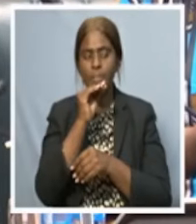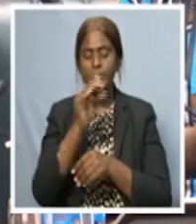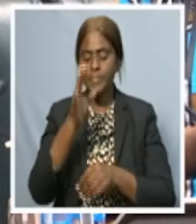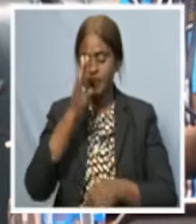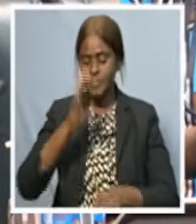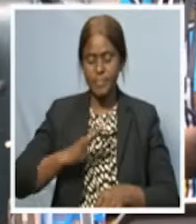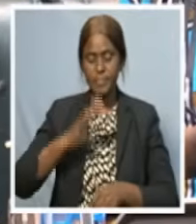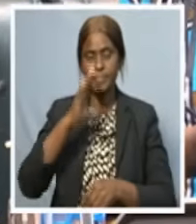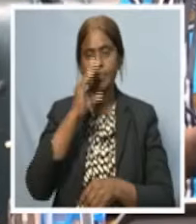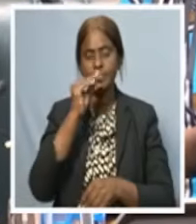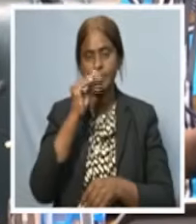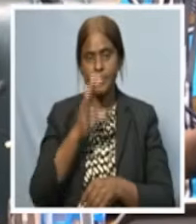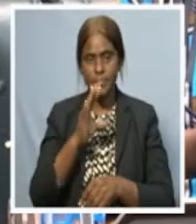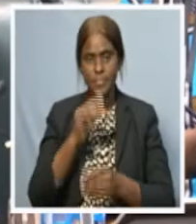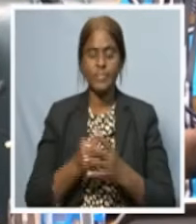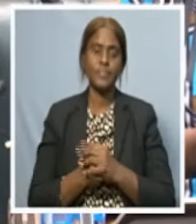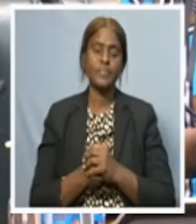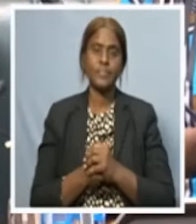Madam Speaker,